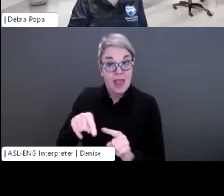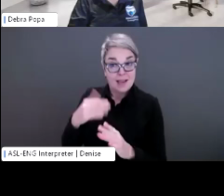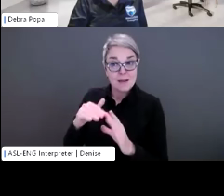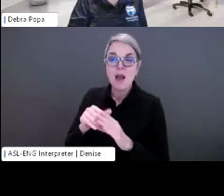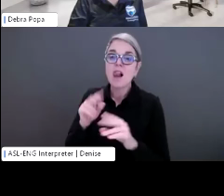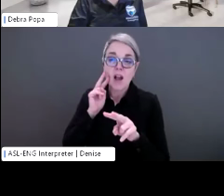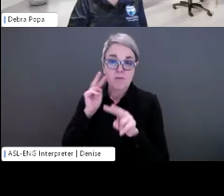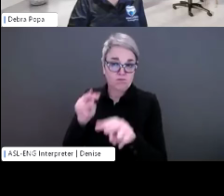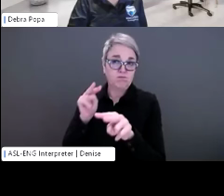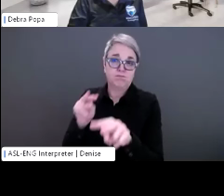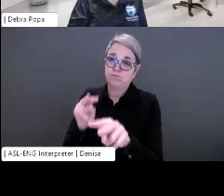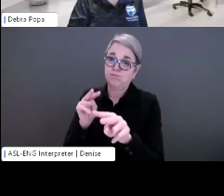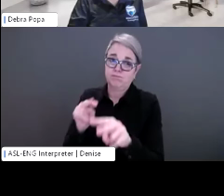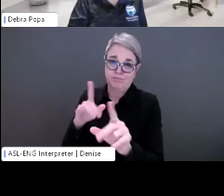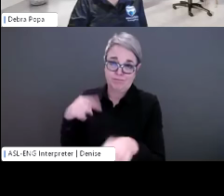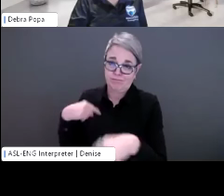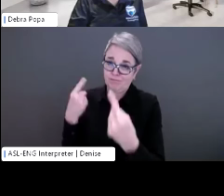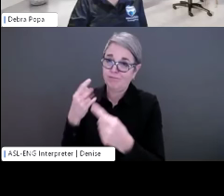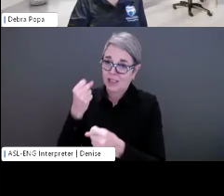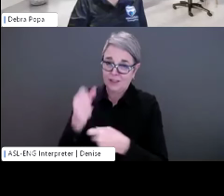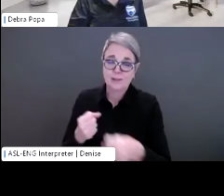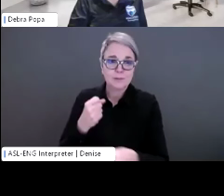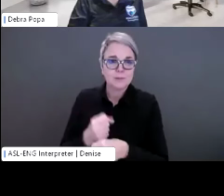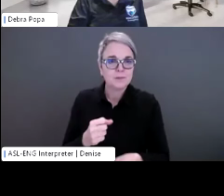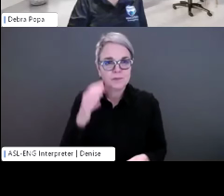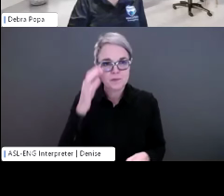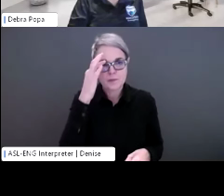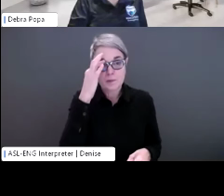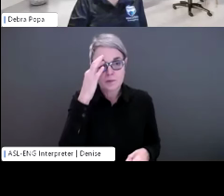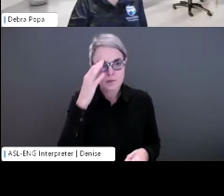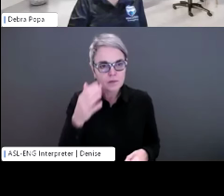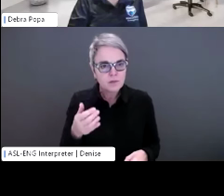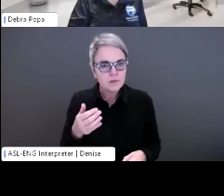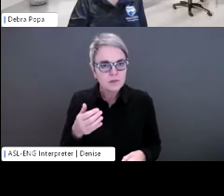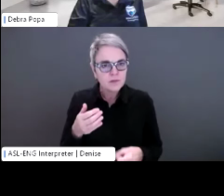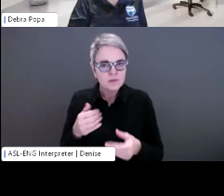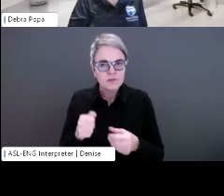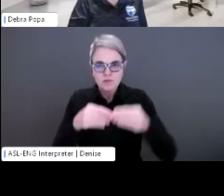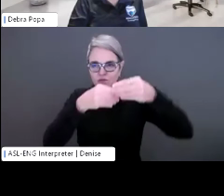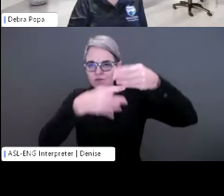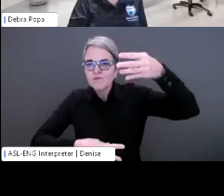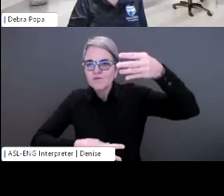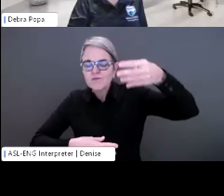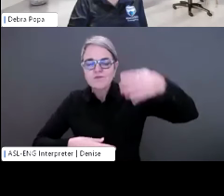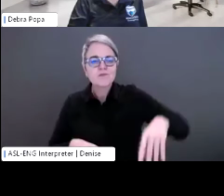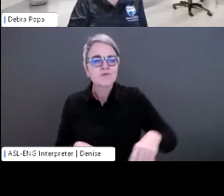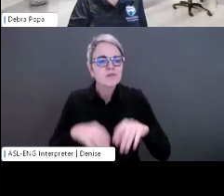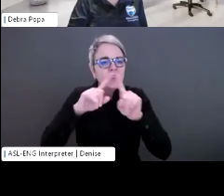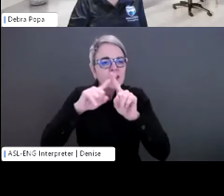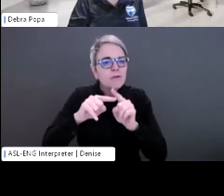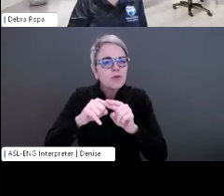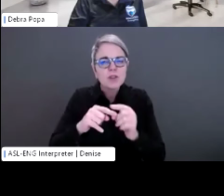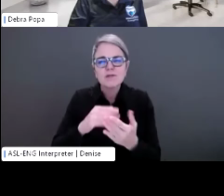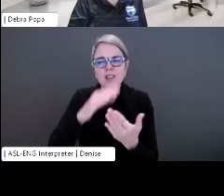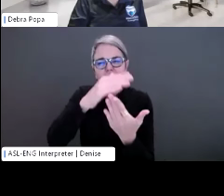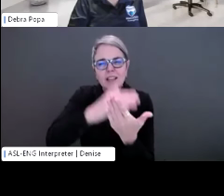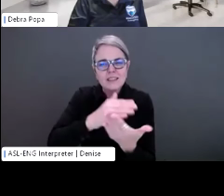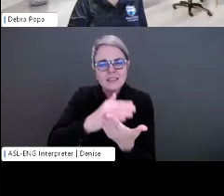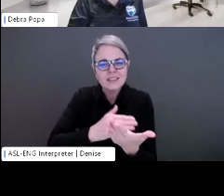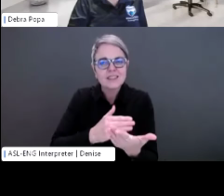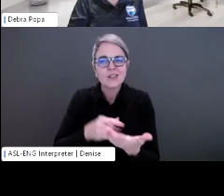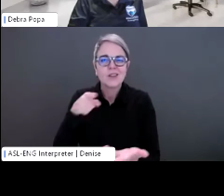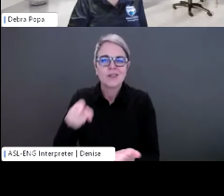what happened to it, because you see that it's been on a lot of lists for online gaming.